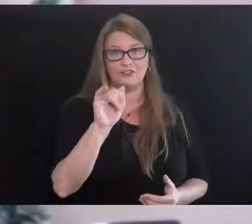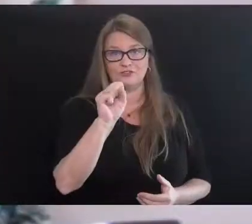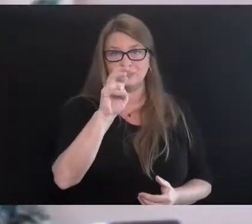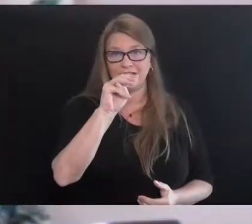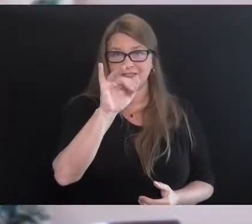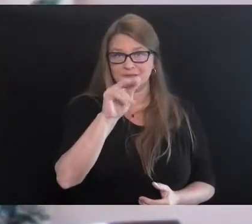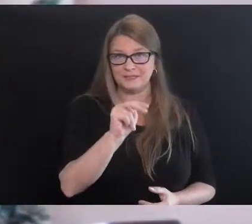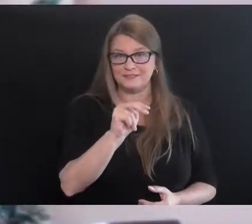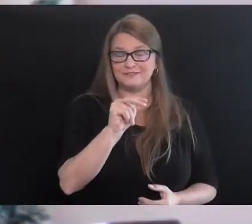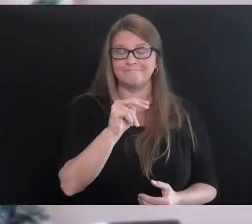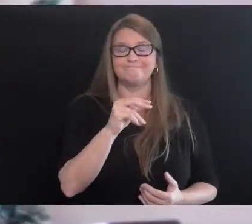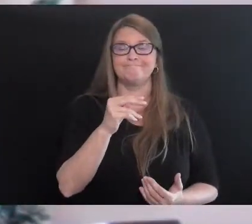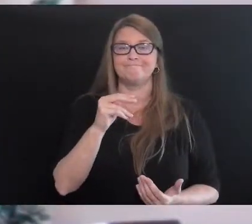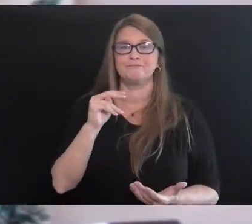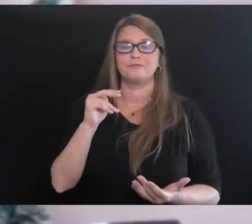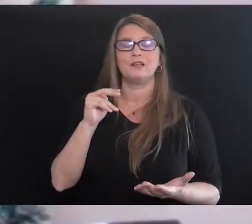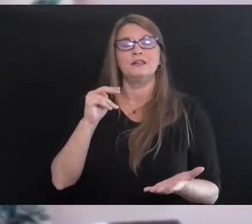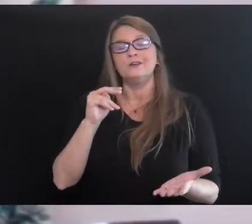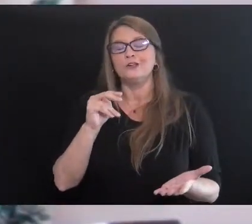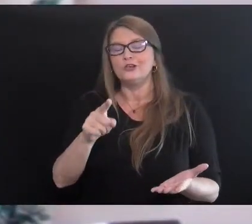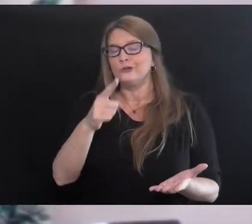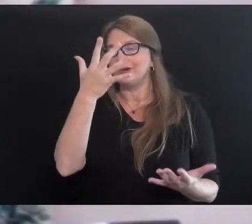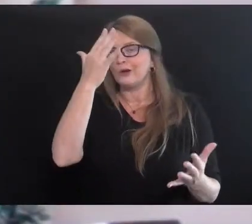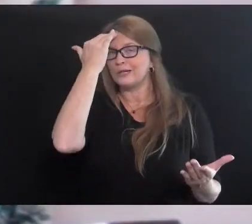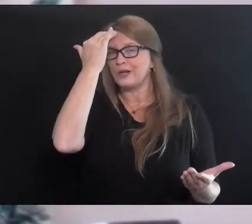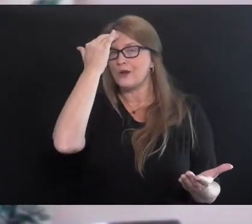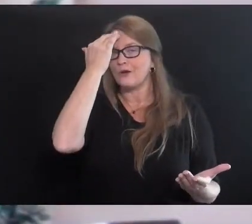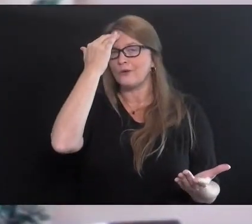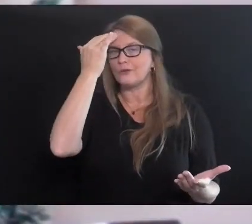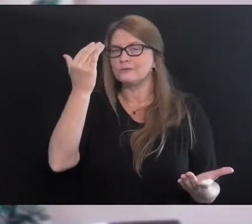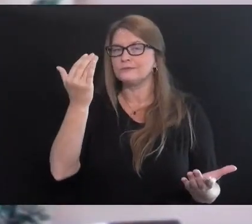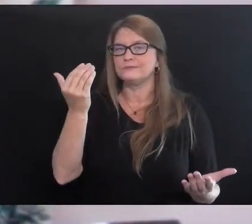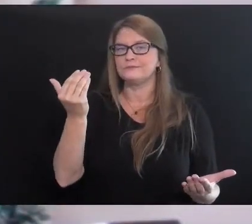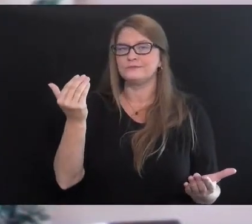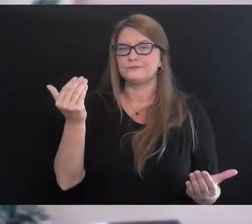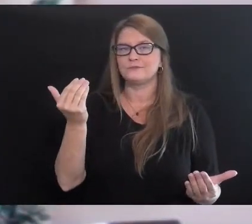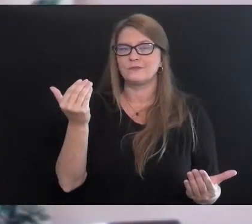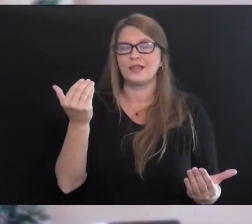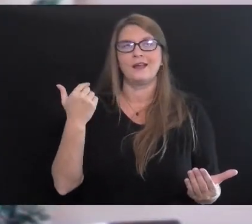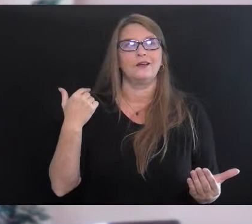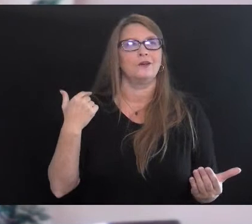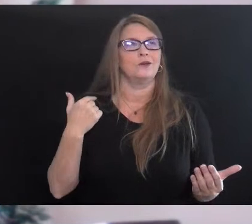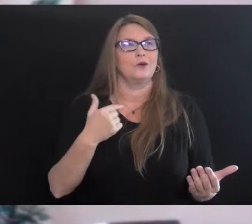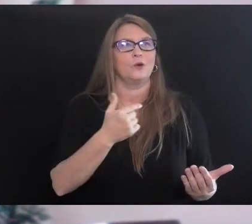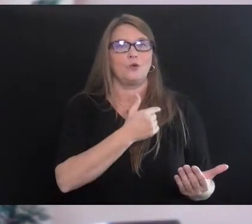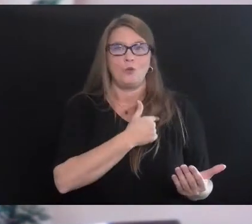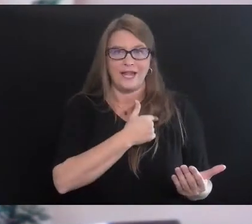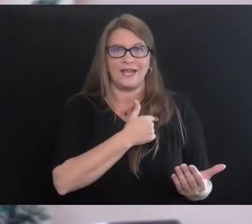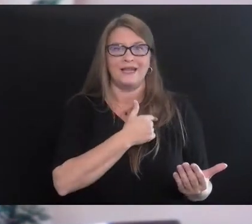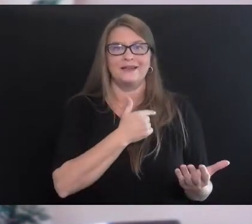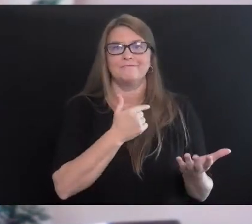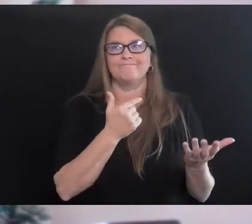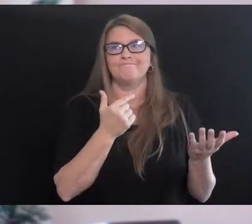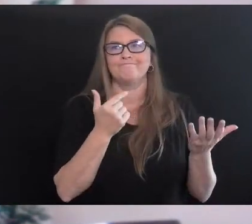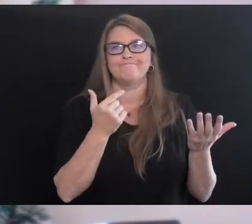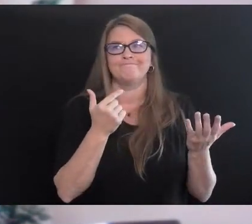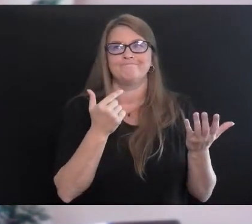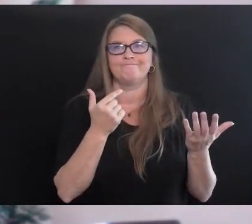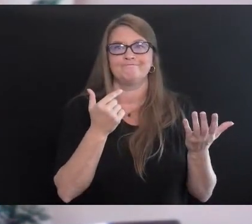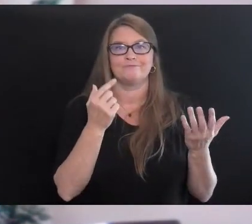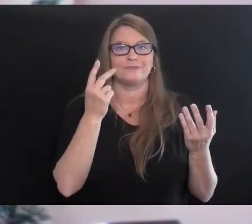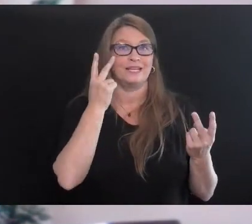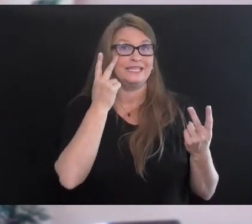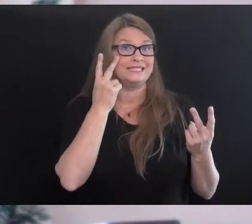you, Governor. Jasmine, as you know, we have access to very